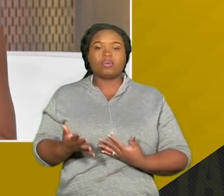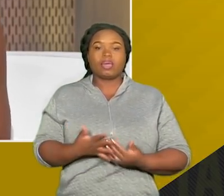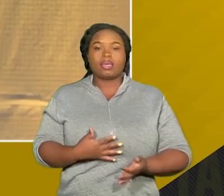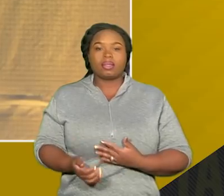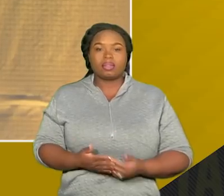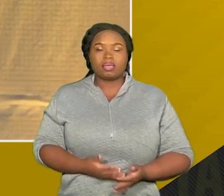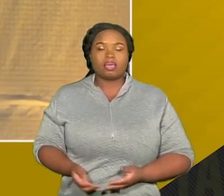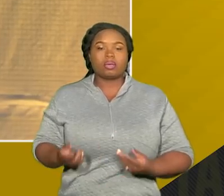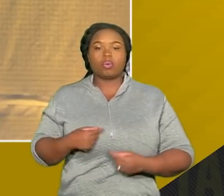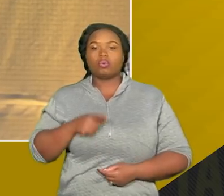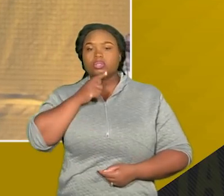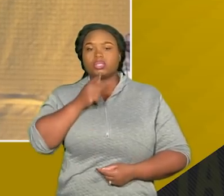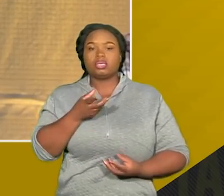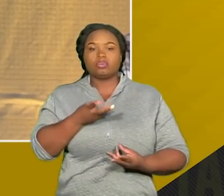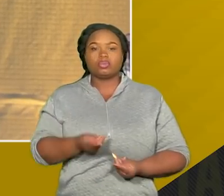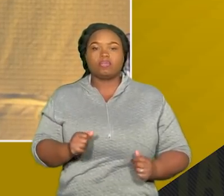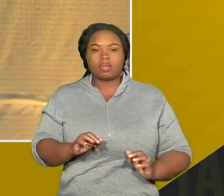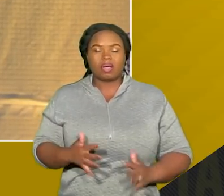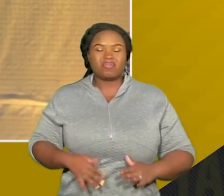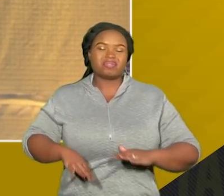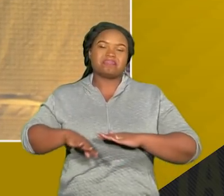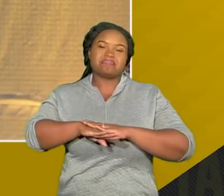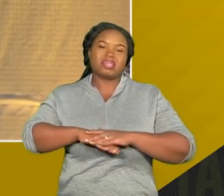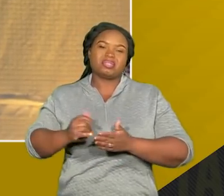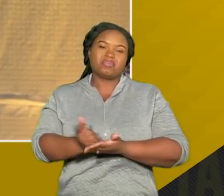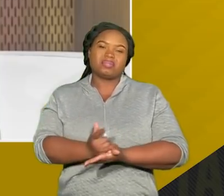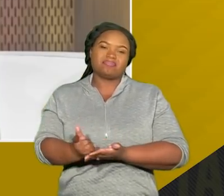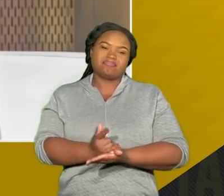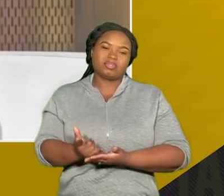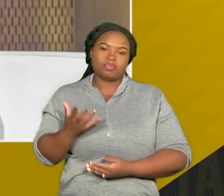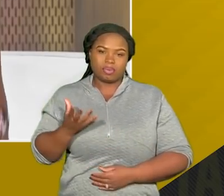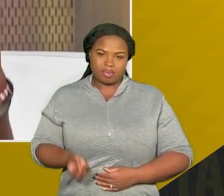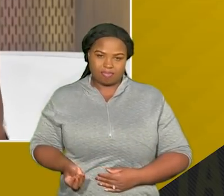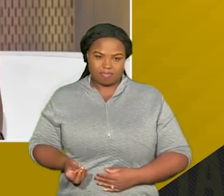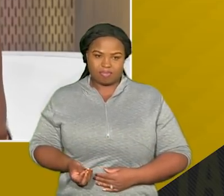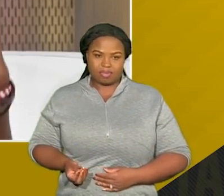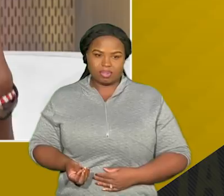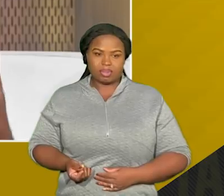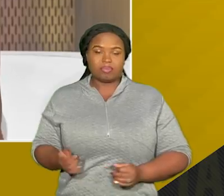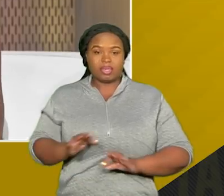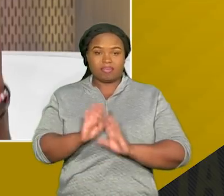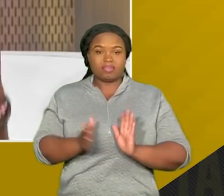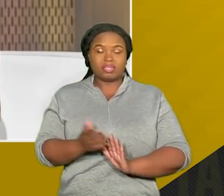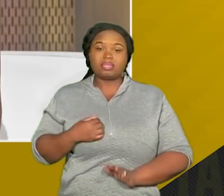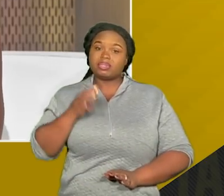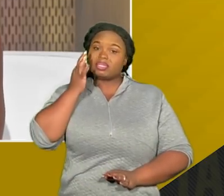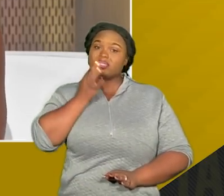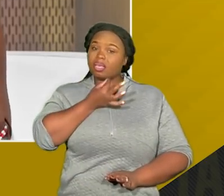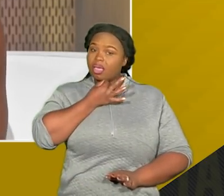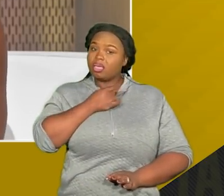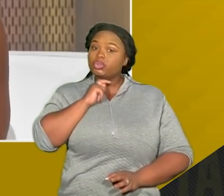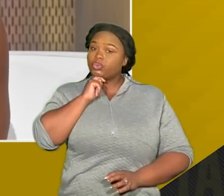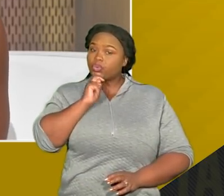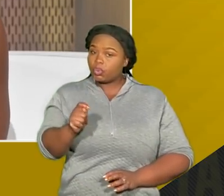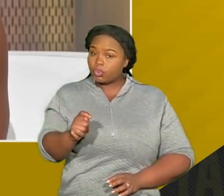any kind of solution to you, from the most basic conversation that you and I have had, how much of what I'm saying do you resonate with as